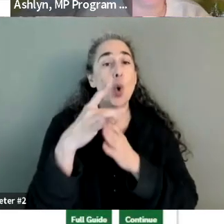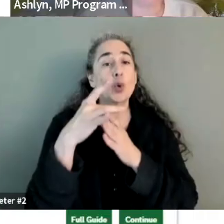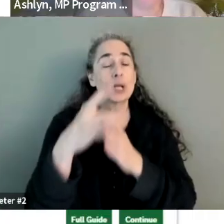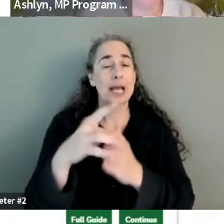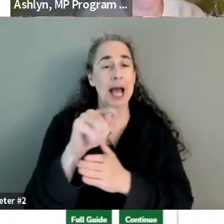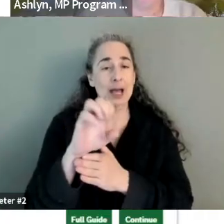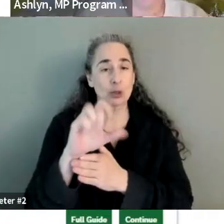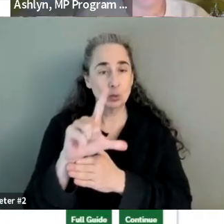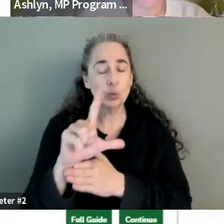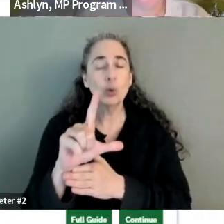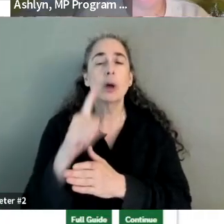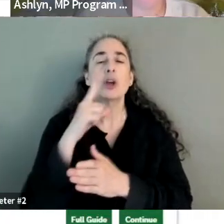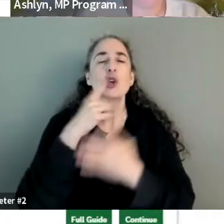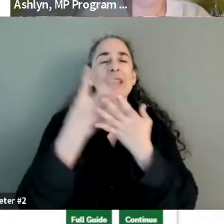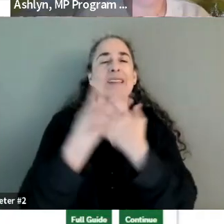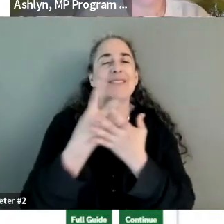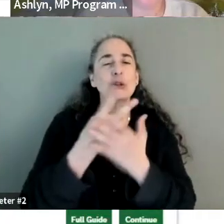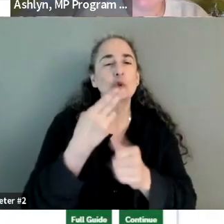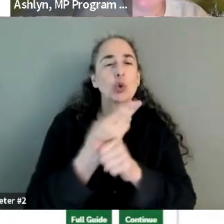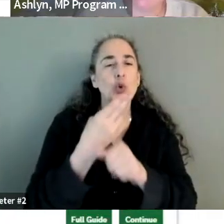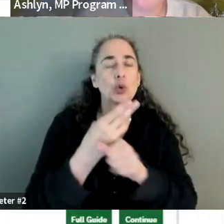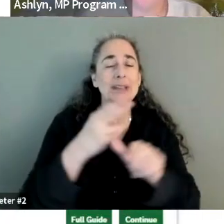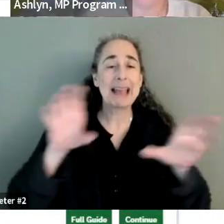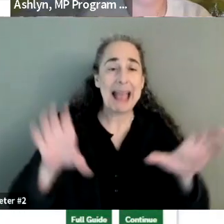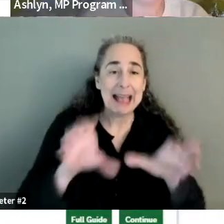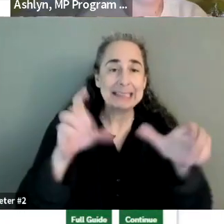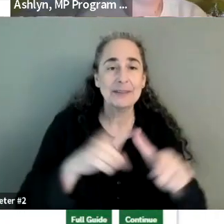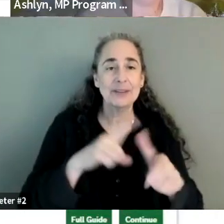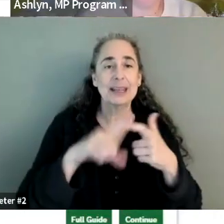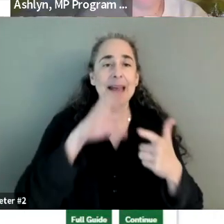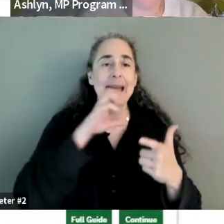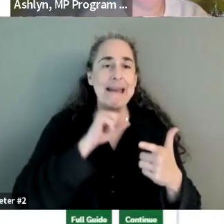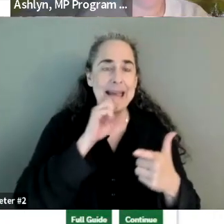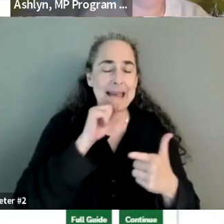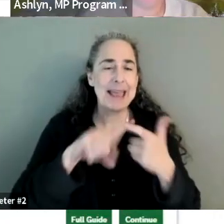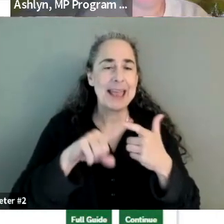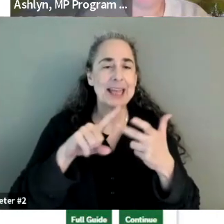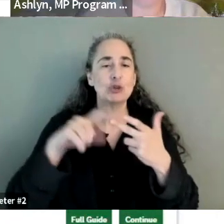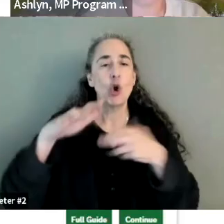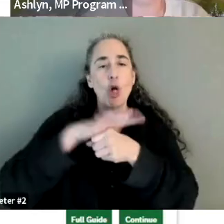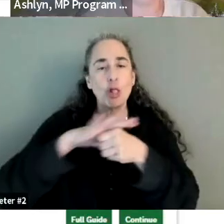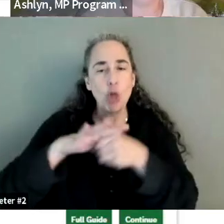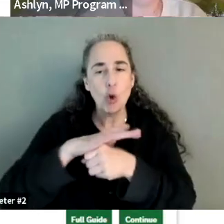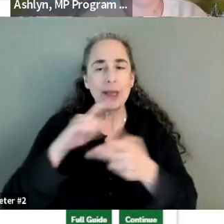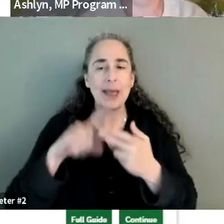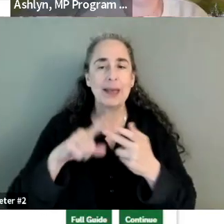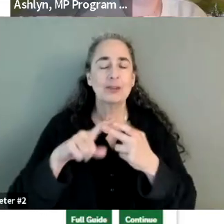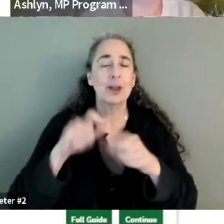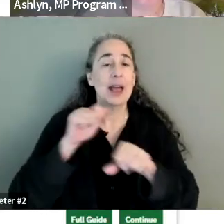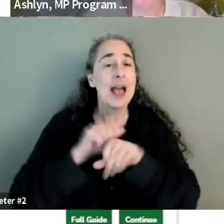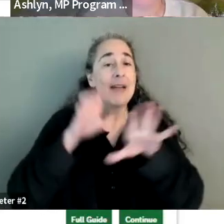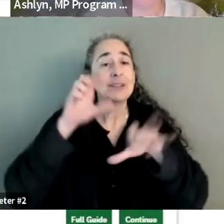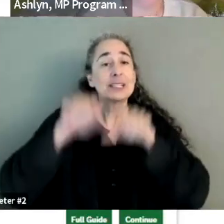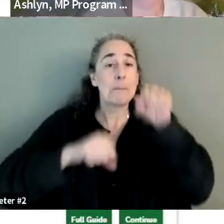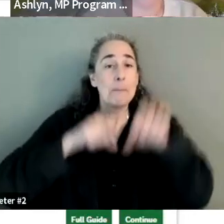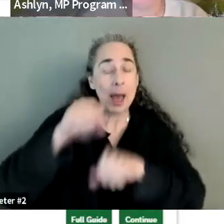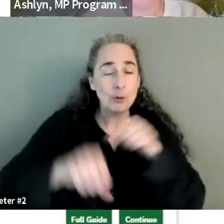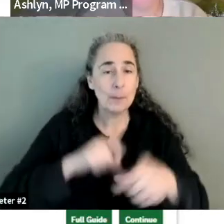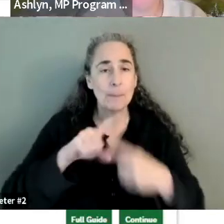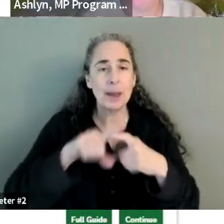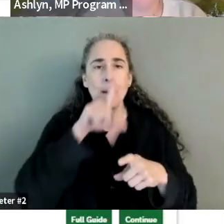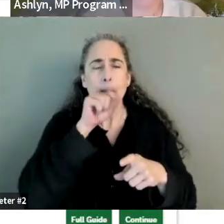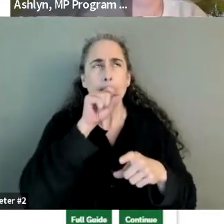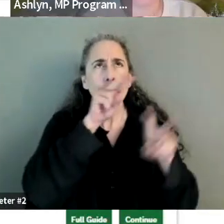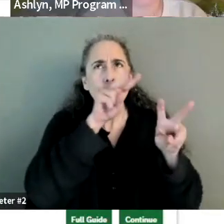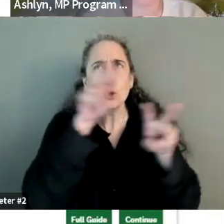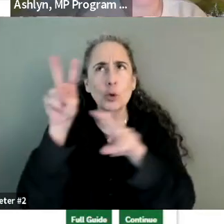filter by activity, age, and location, whether it's mountain biking, bird watching, gardening, camps,